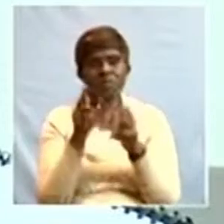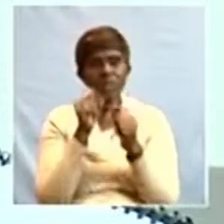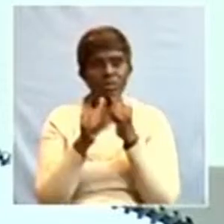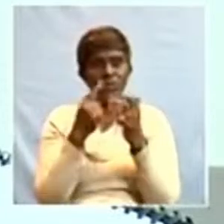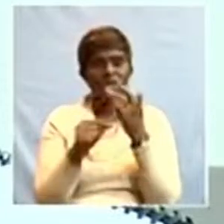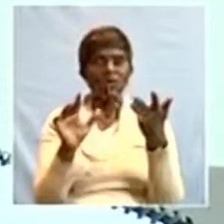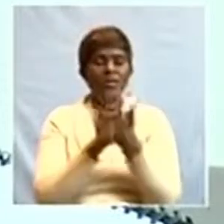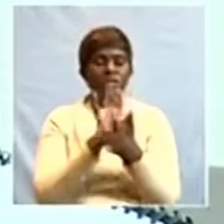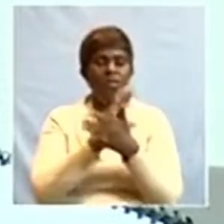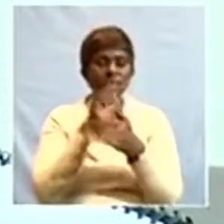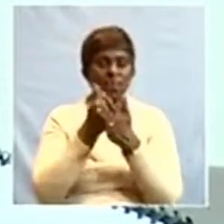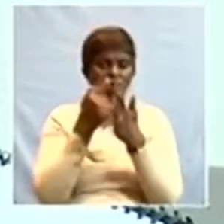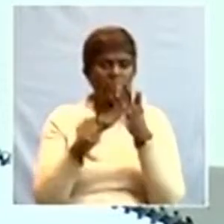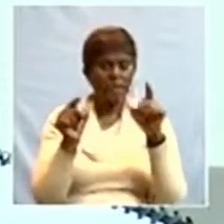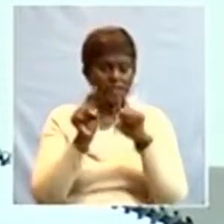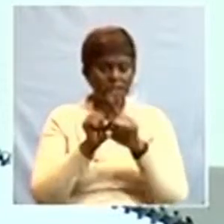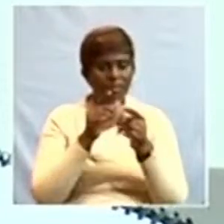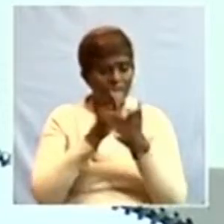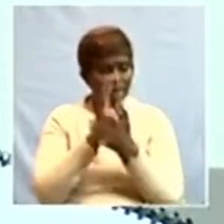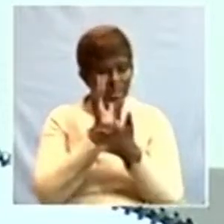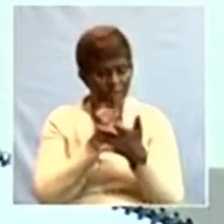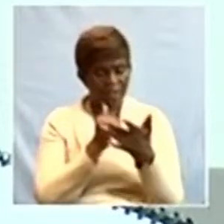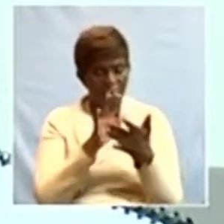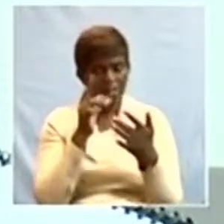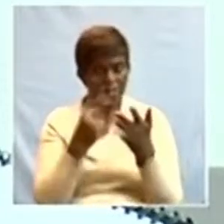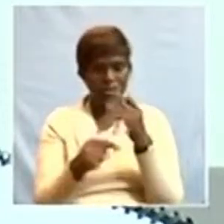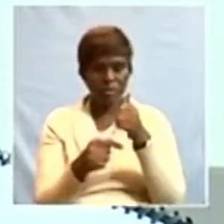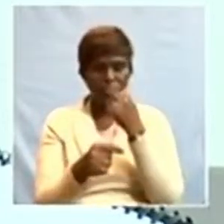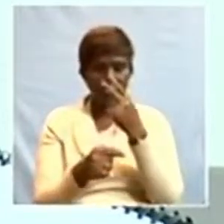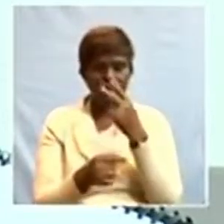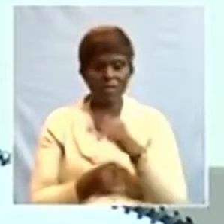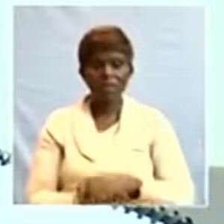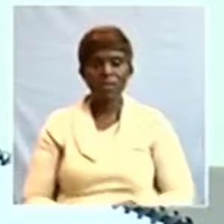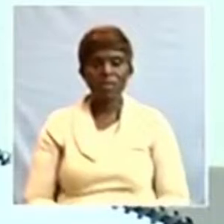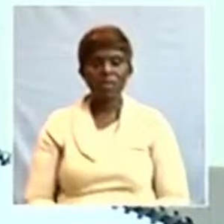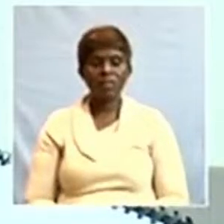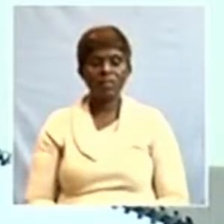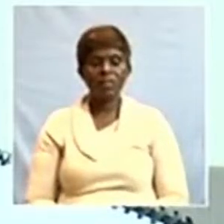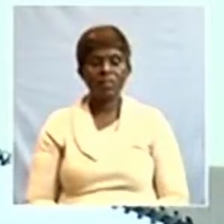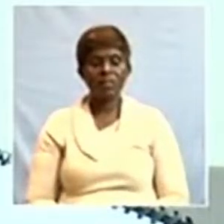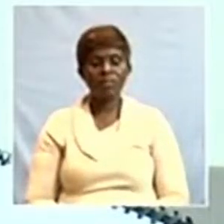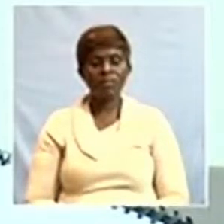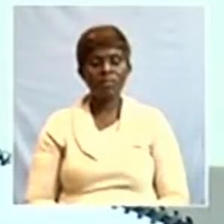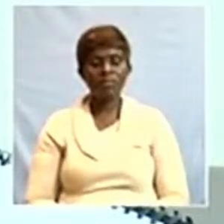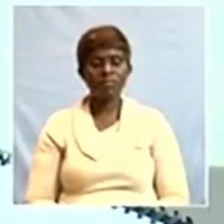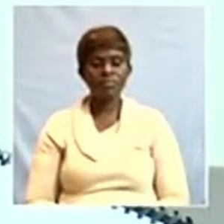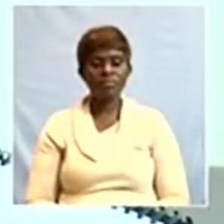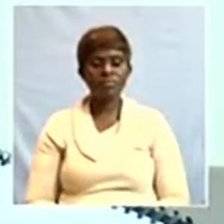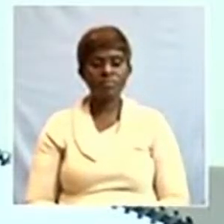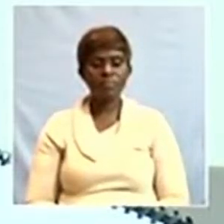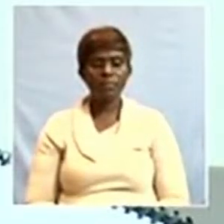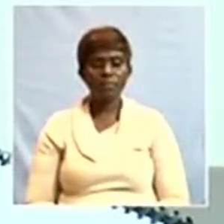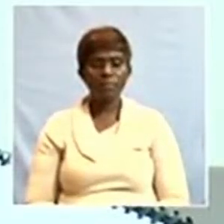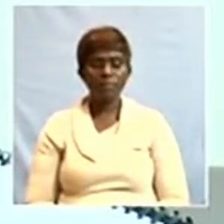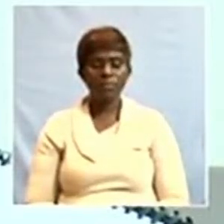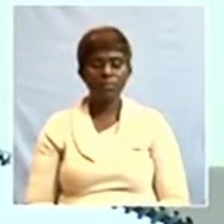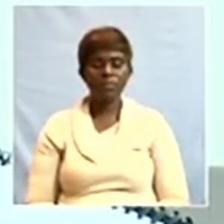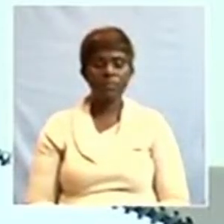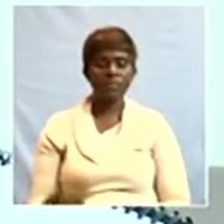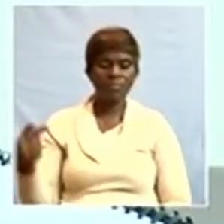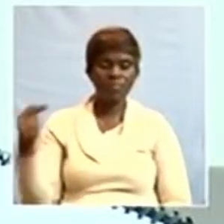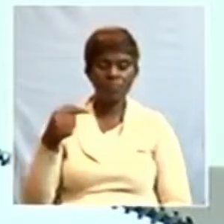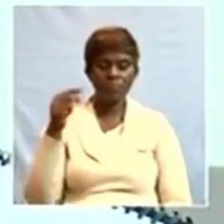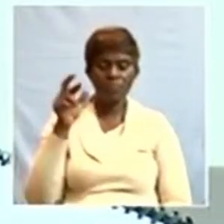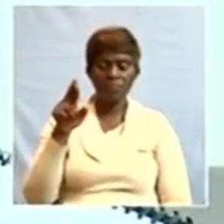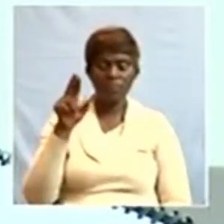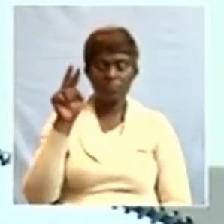the documentation was in order. What you're looking at when you're looking at a file, the GRNs, which